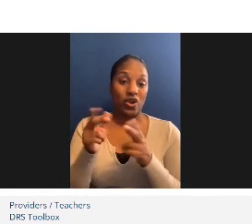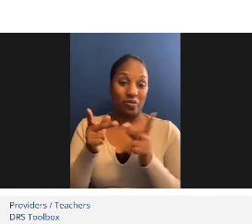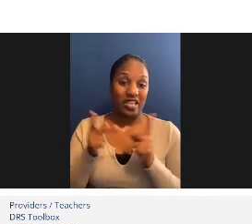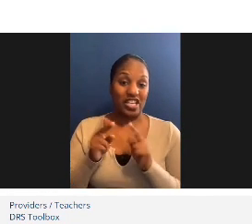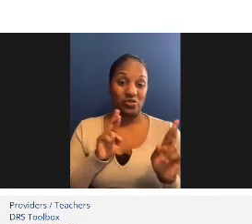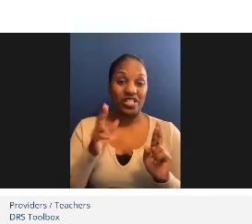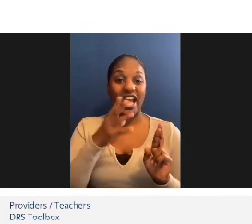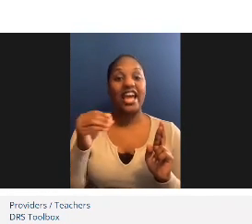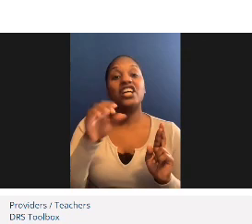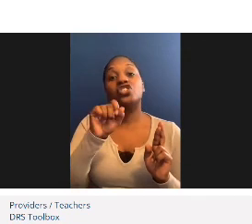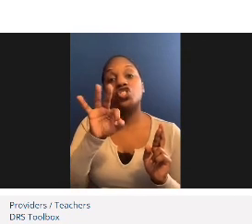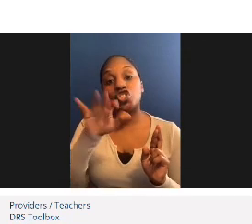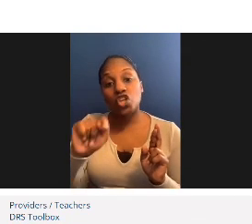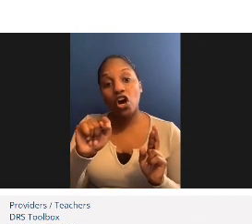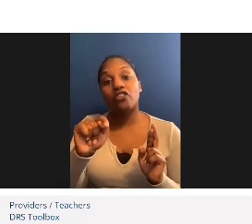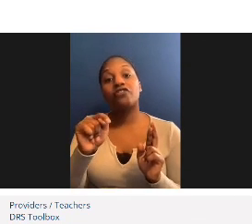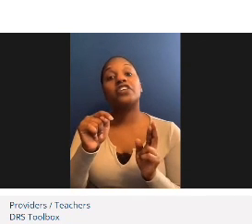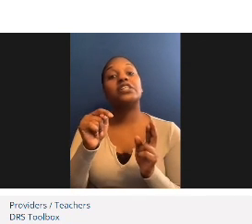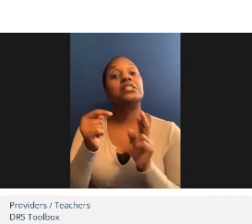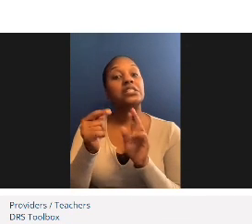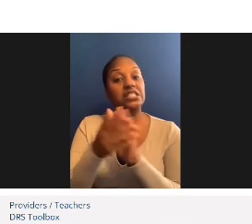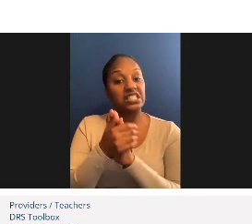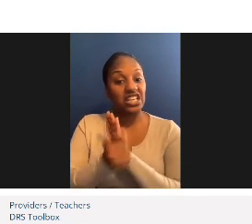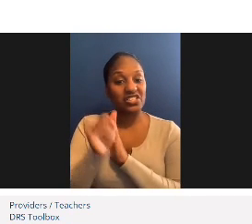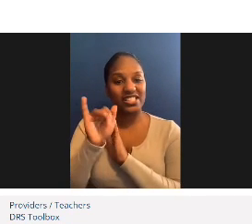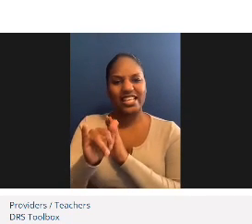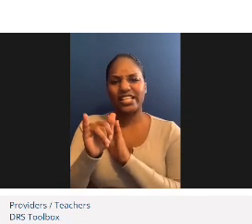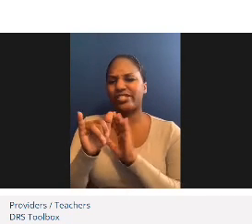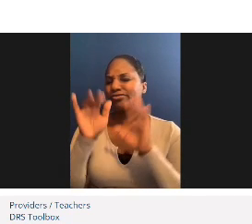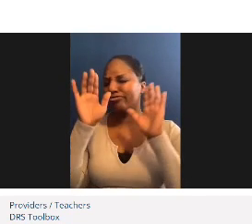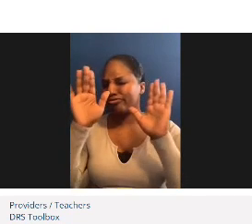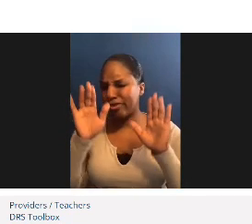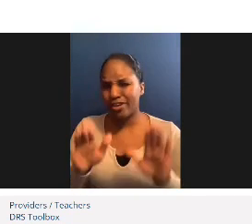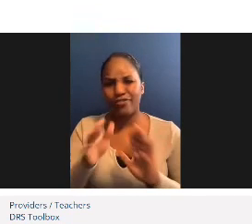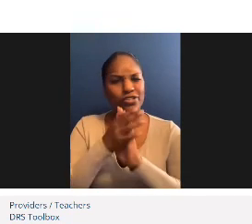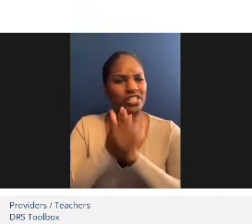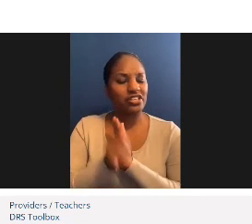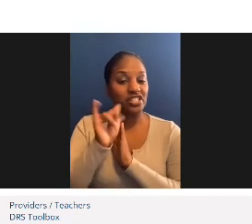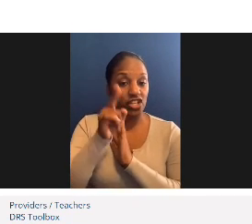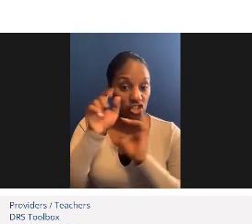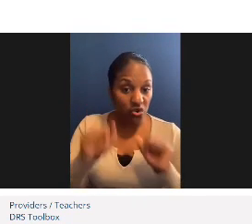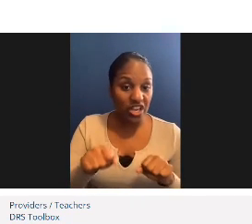soft skills, these are great skills that you